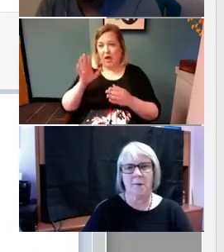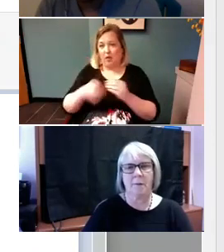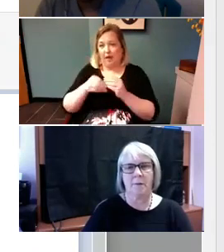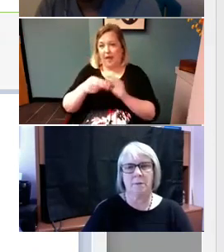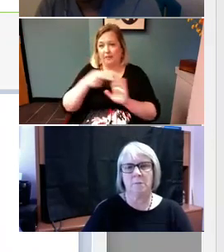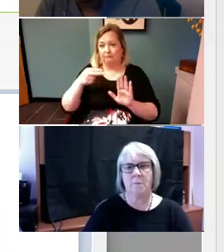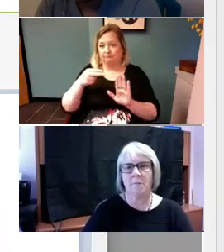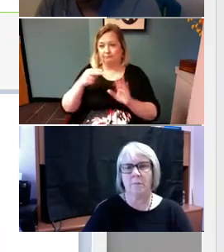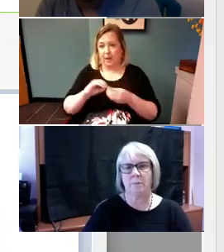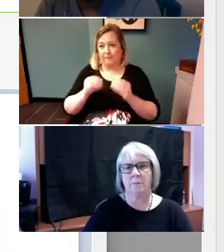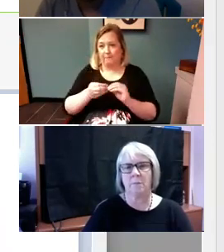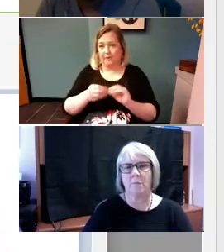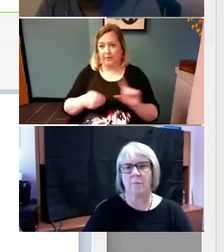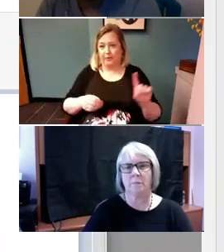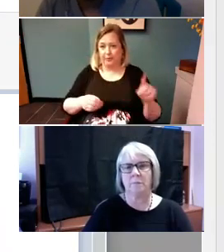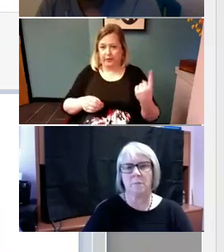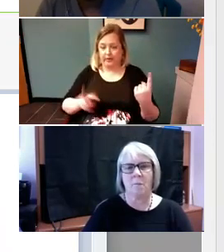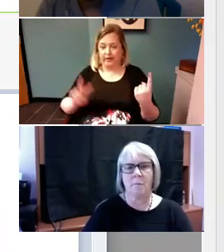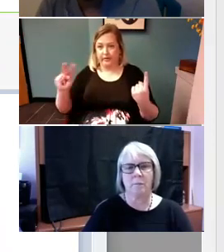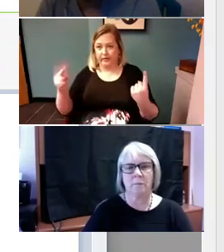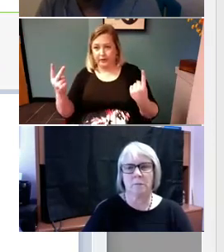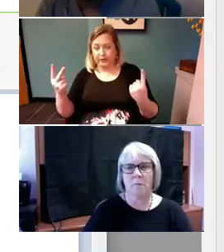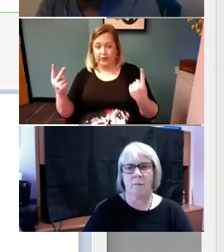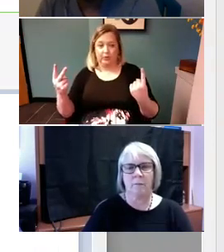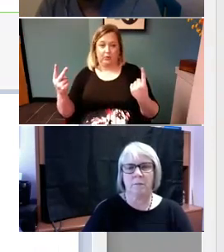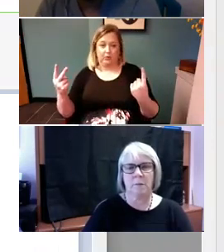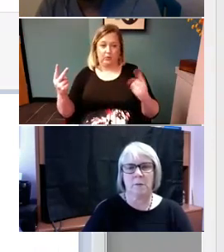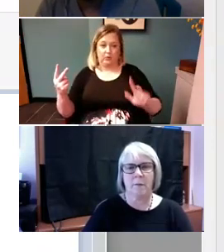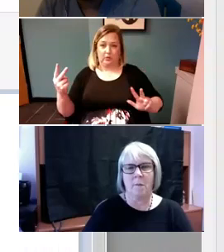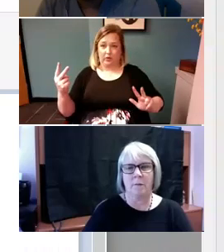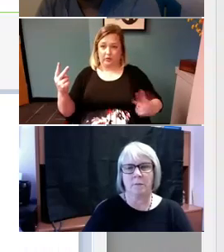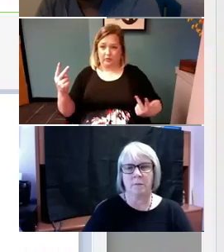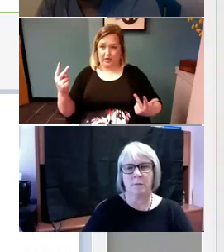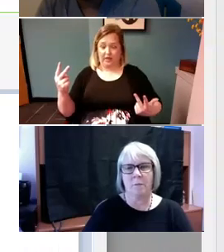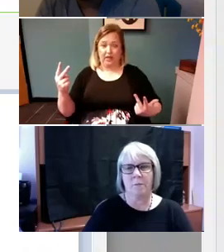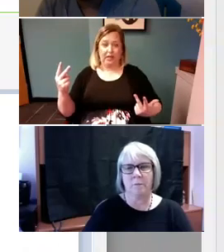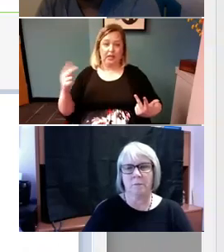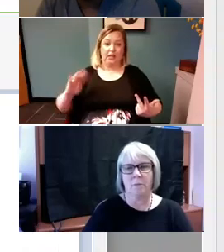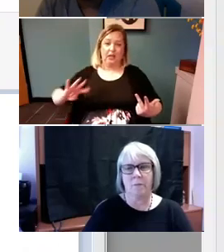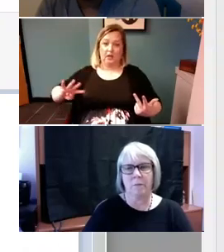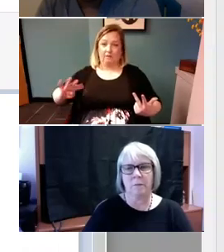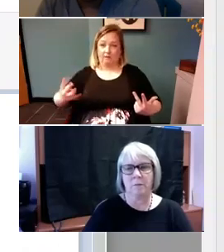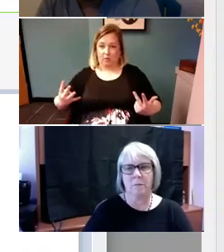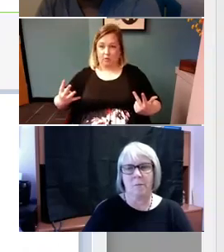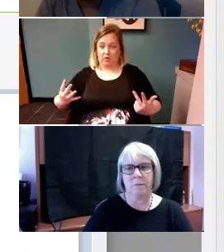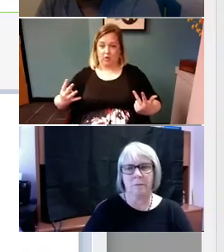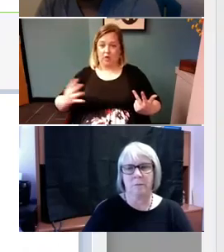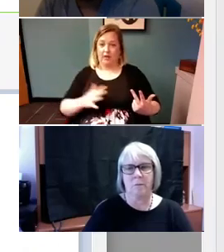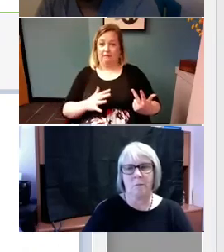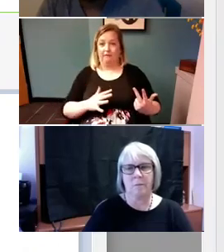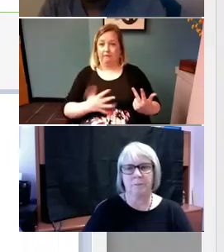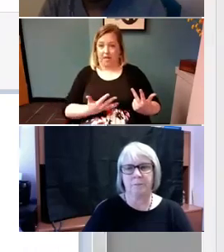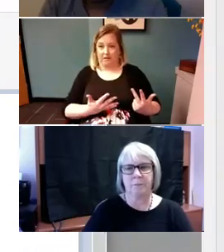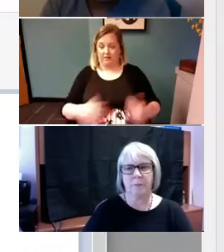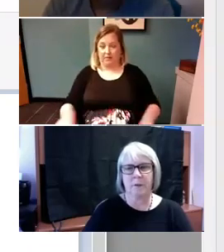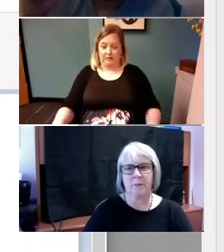1, this is 2, this is 3, this is 4, and this is